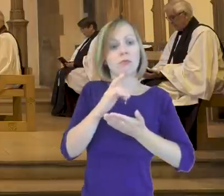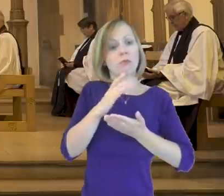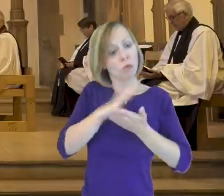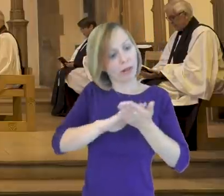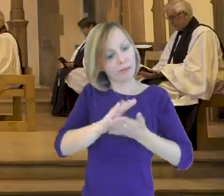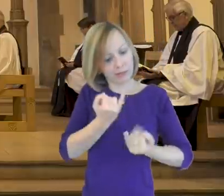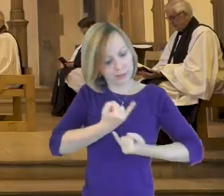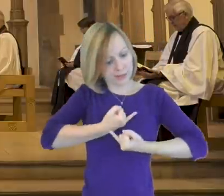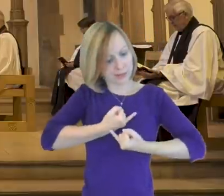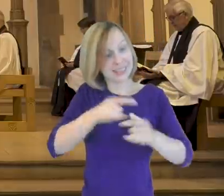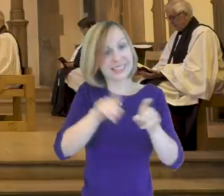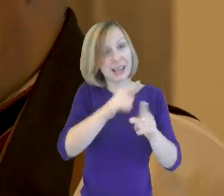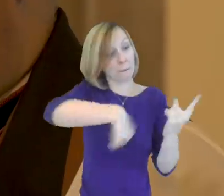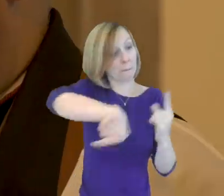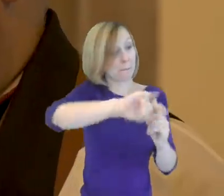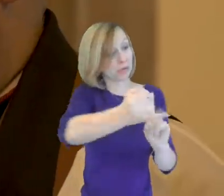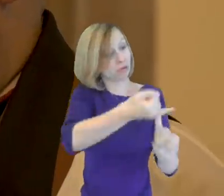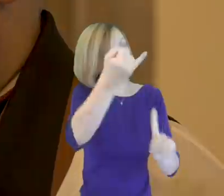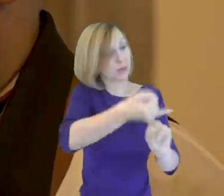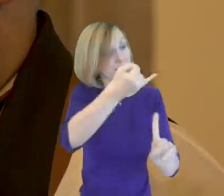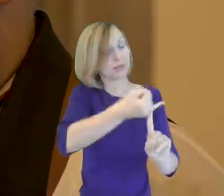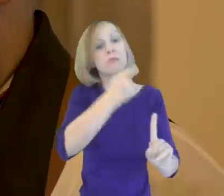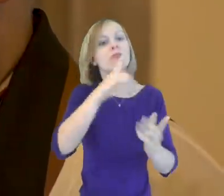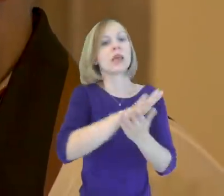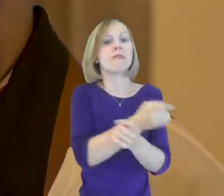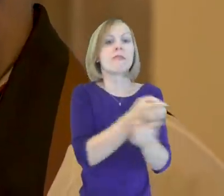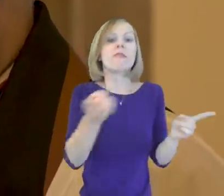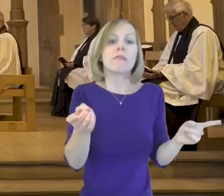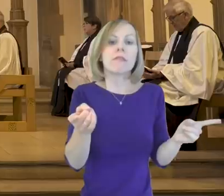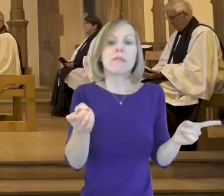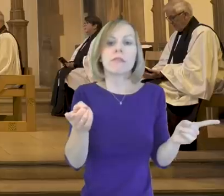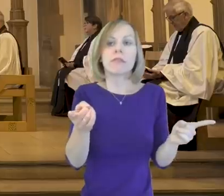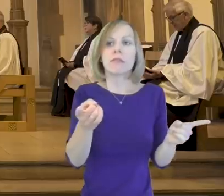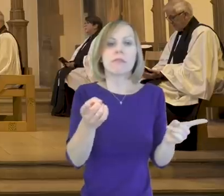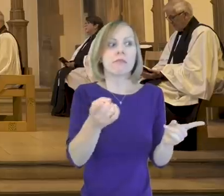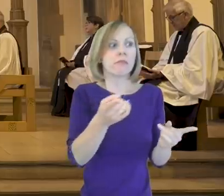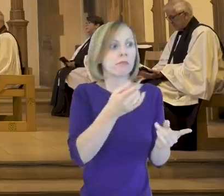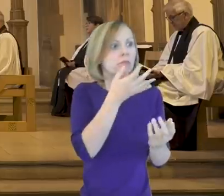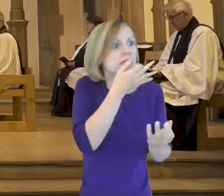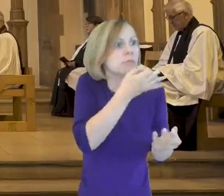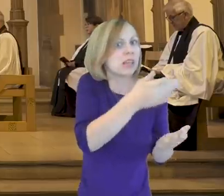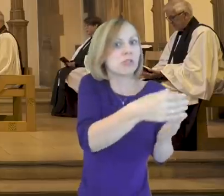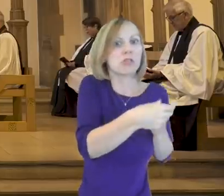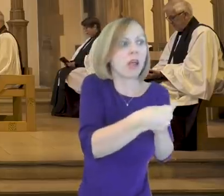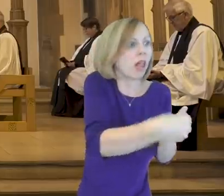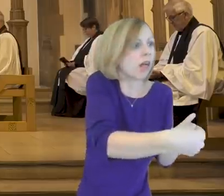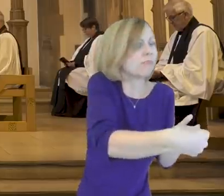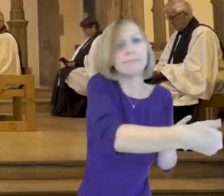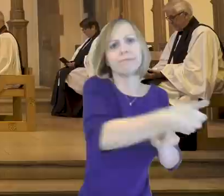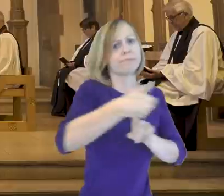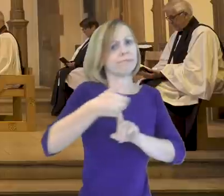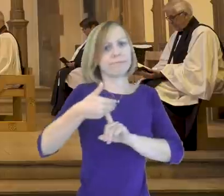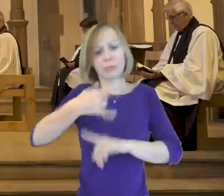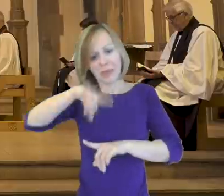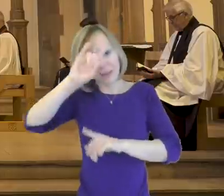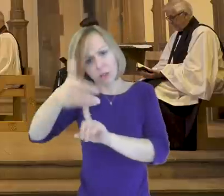us our trespasses, as we forgive them that trespass against us. And lead us not into temptation, but